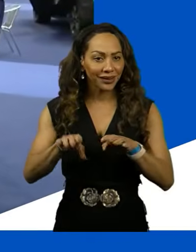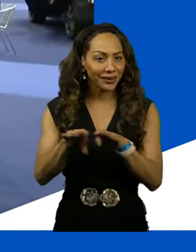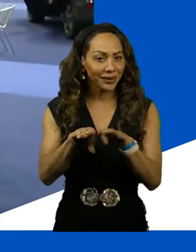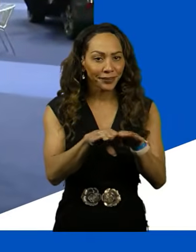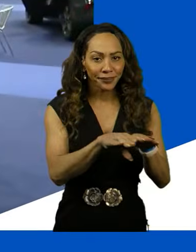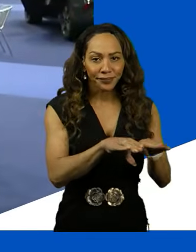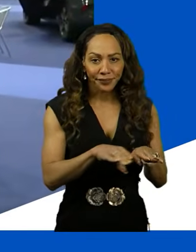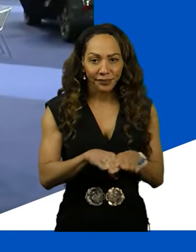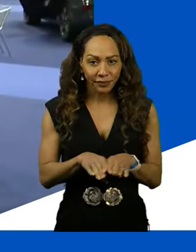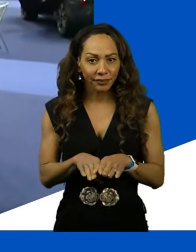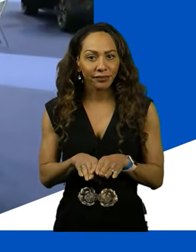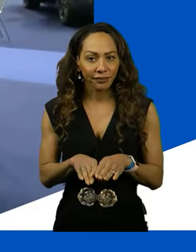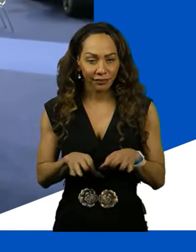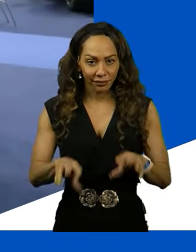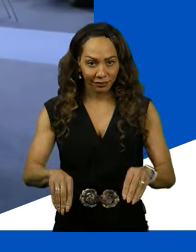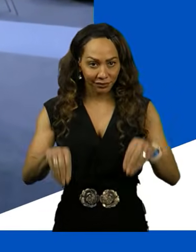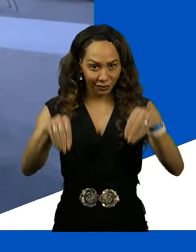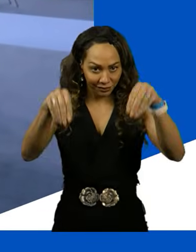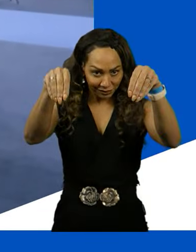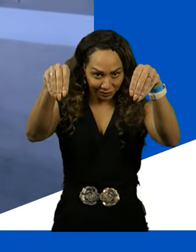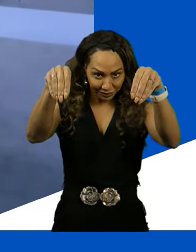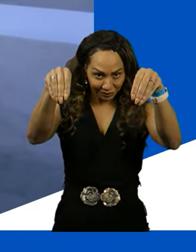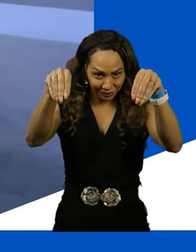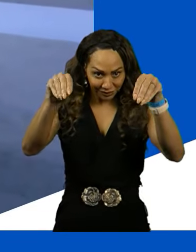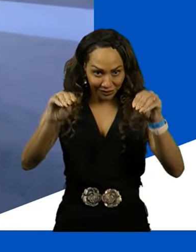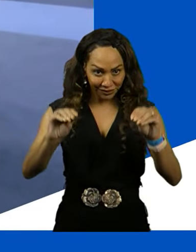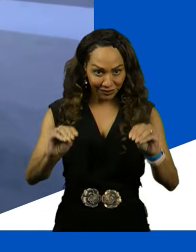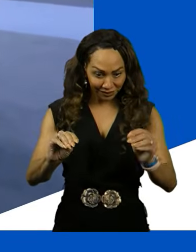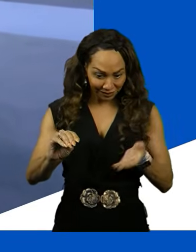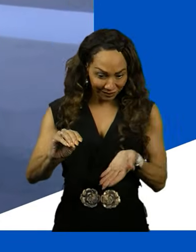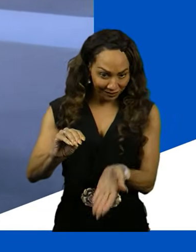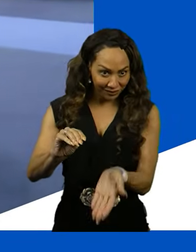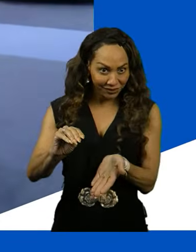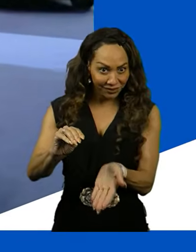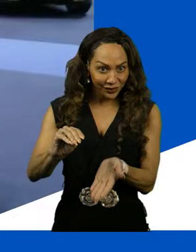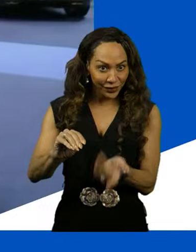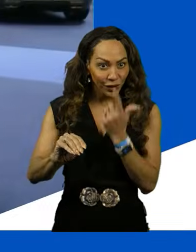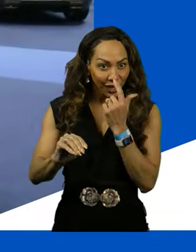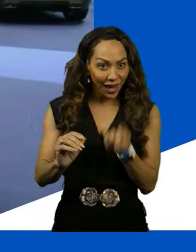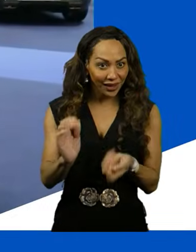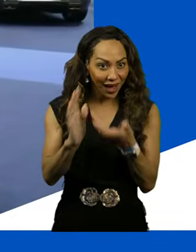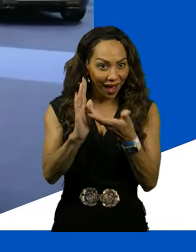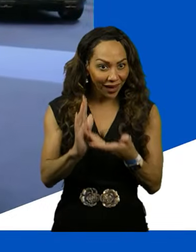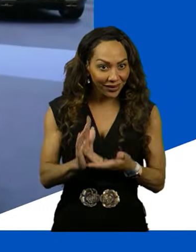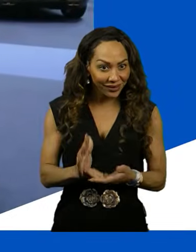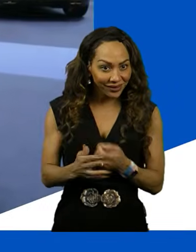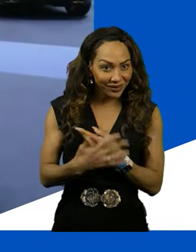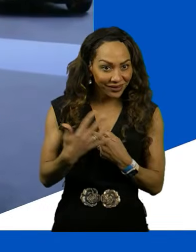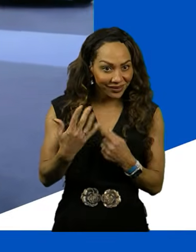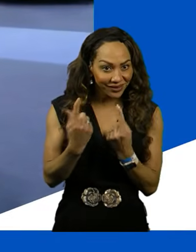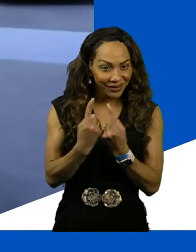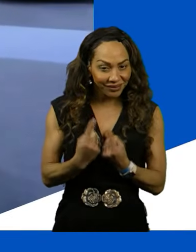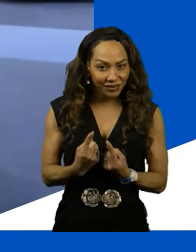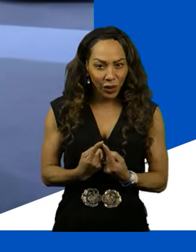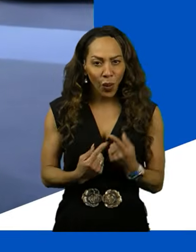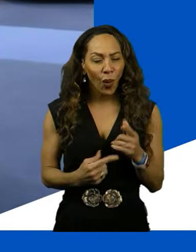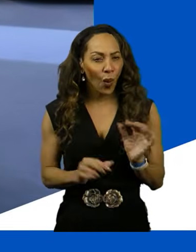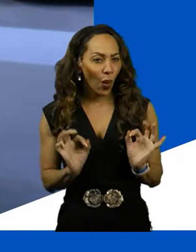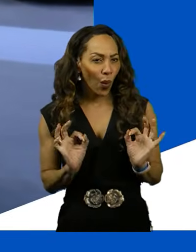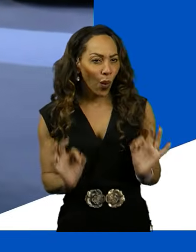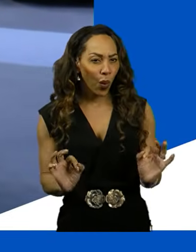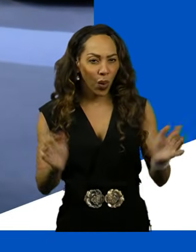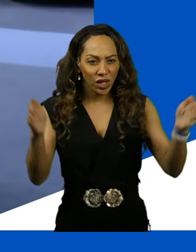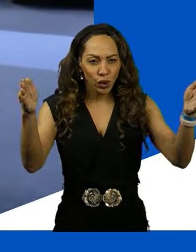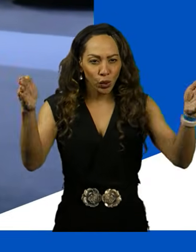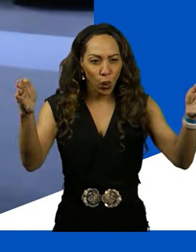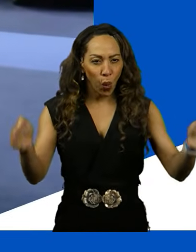can slide things in, and naturally there's some stowage down there below. What I particularly like is just how squared off the shape